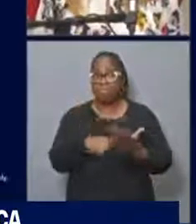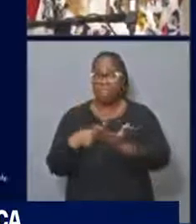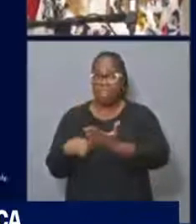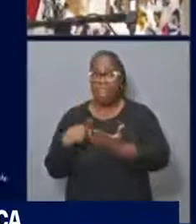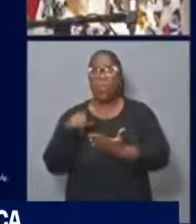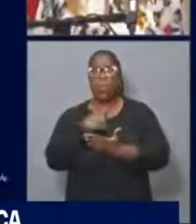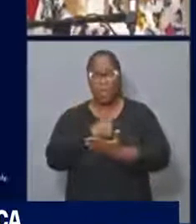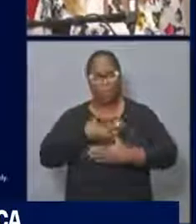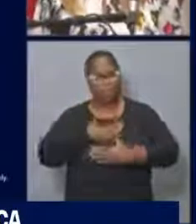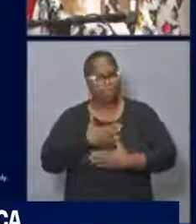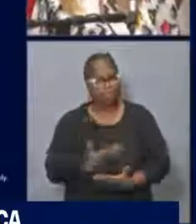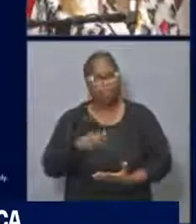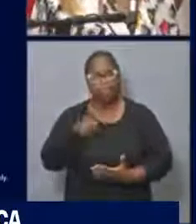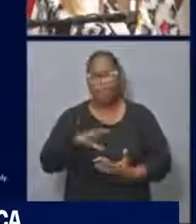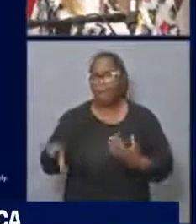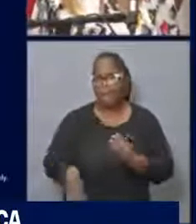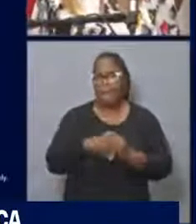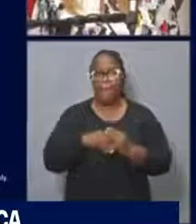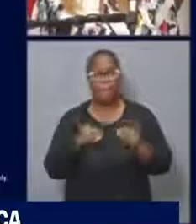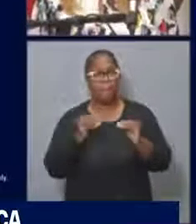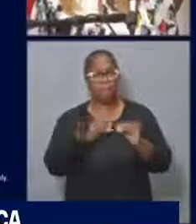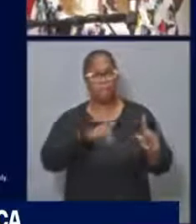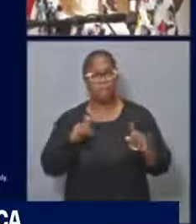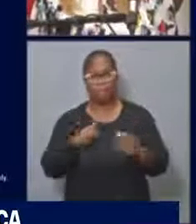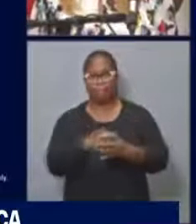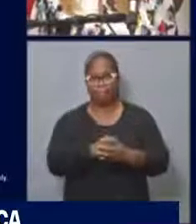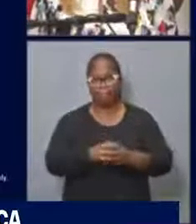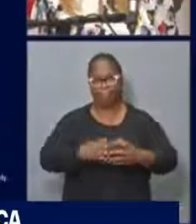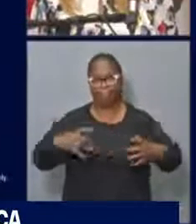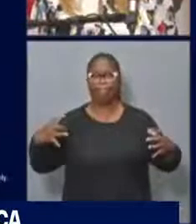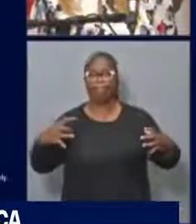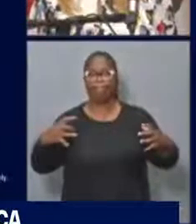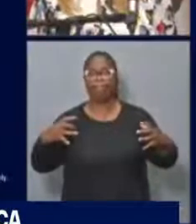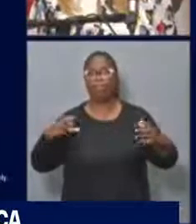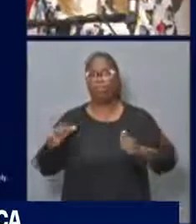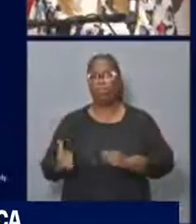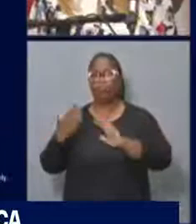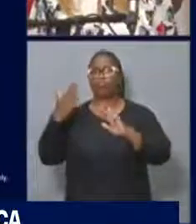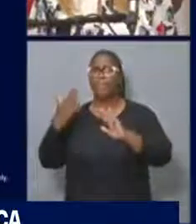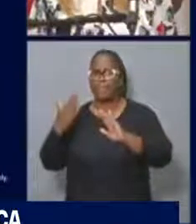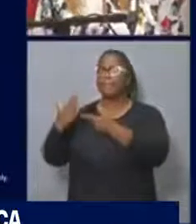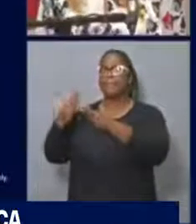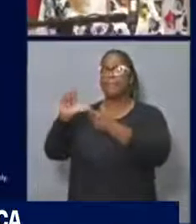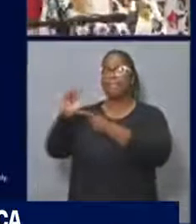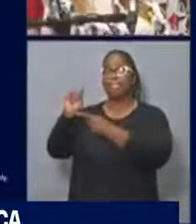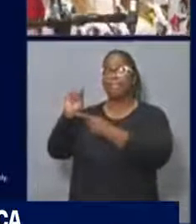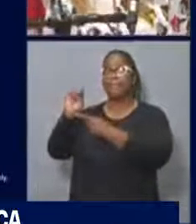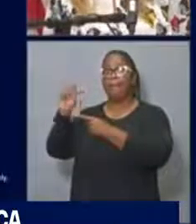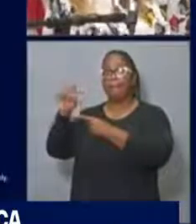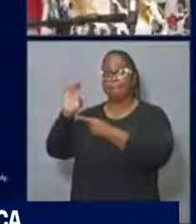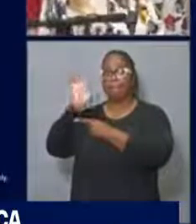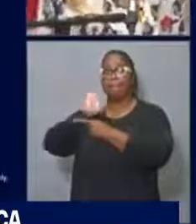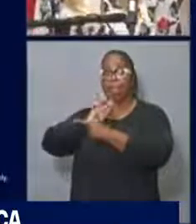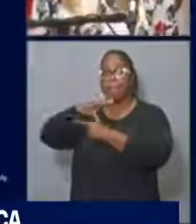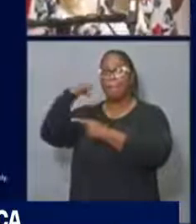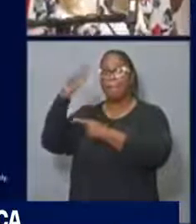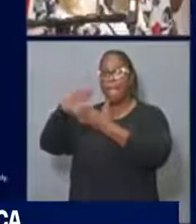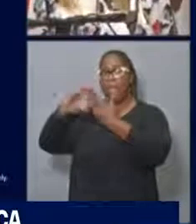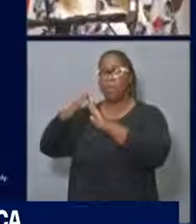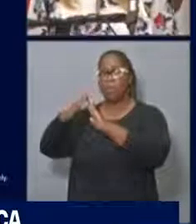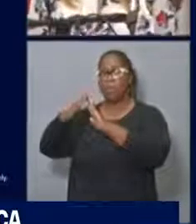the capacity in a manner that addresses the stark disproportionality of necessary tests that is facing certain